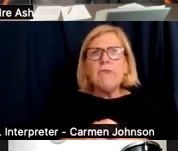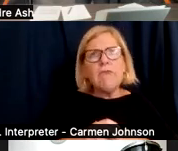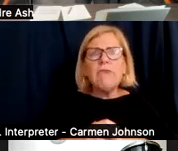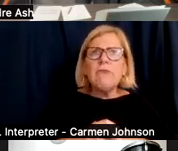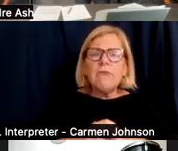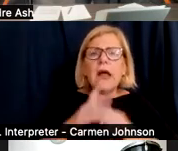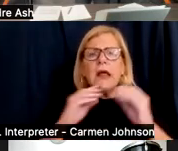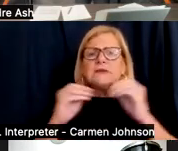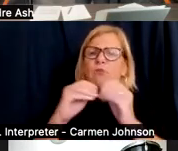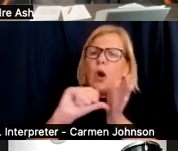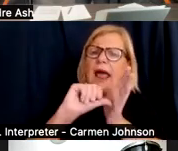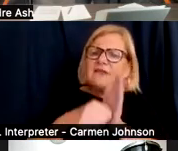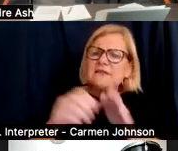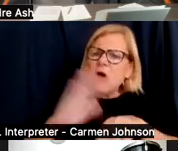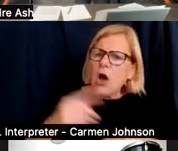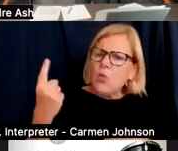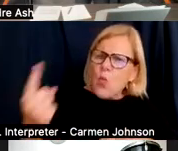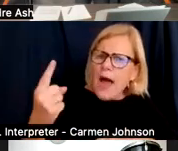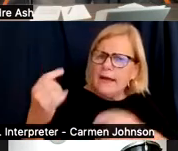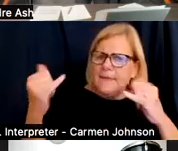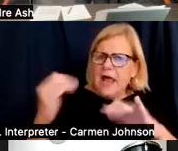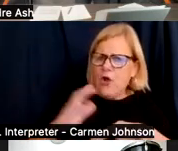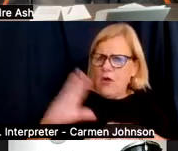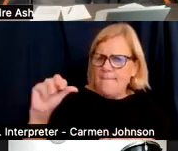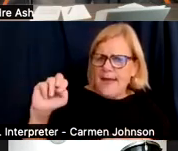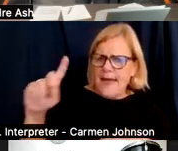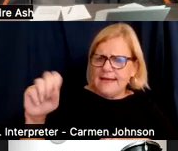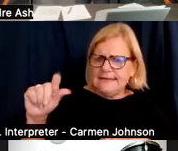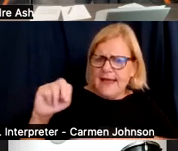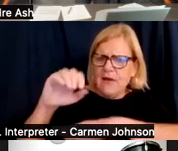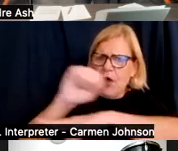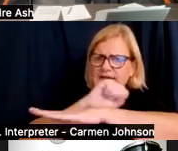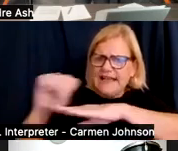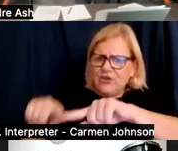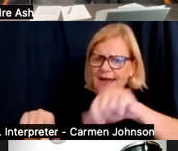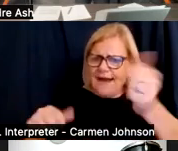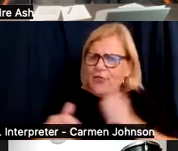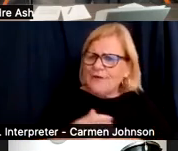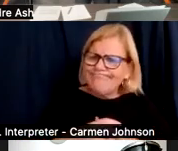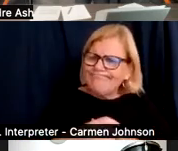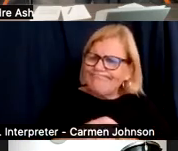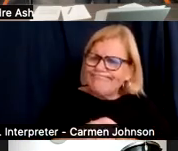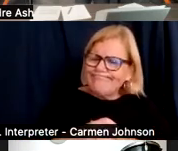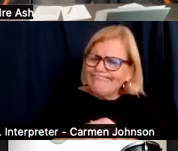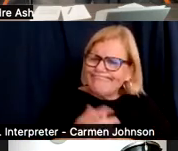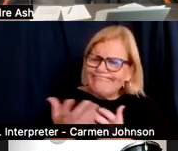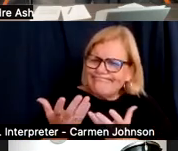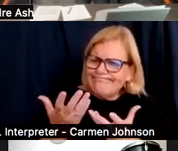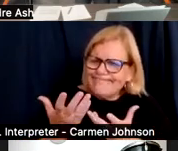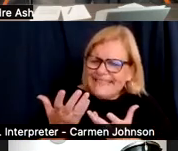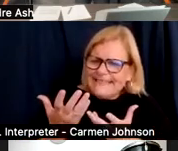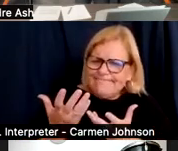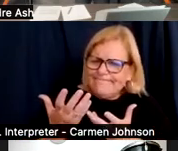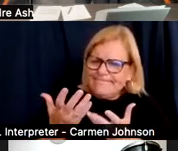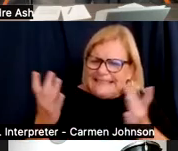there's more emphasis placed on one player on the bandstand than the other. That's some it's kind of a